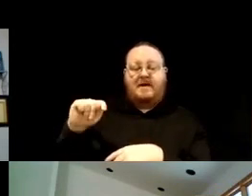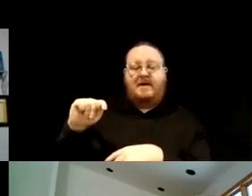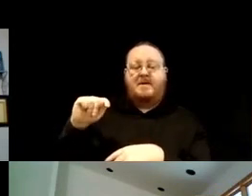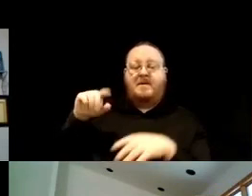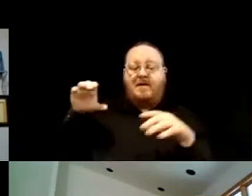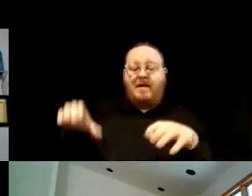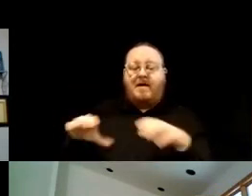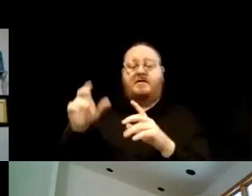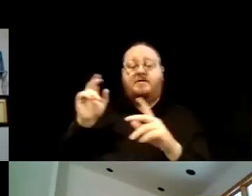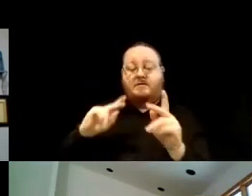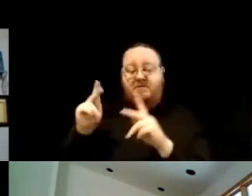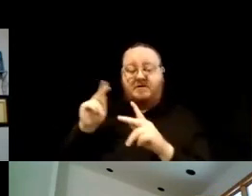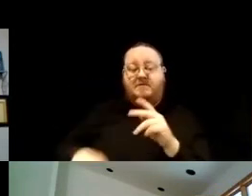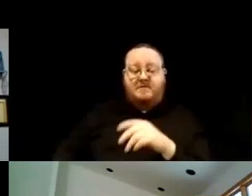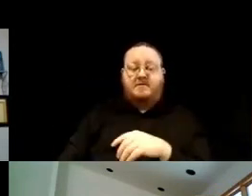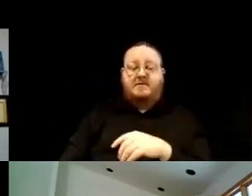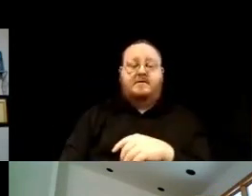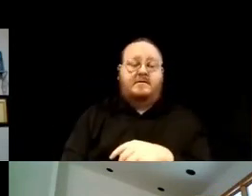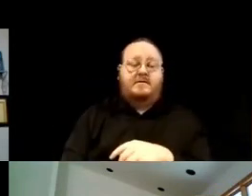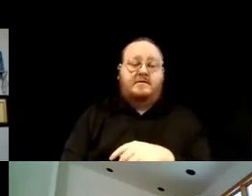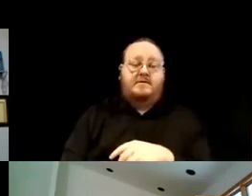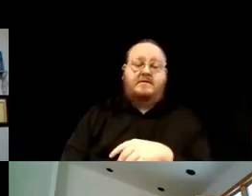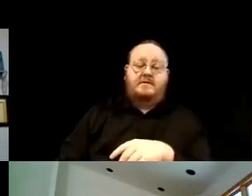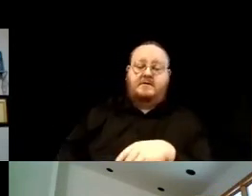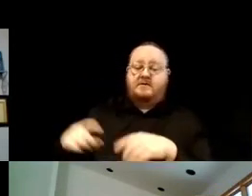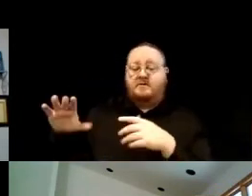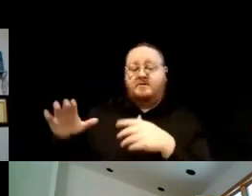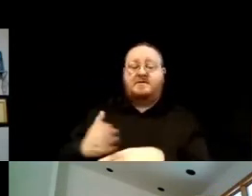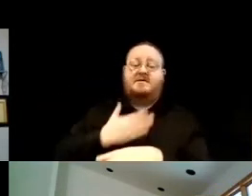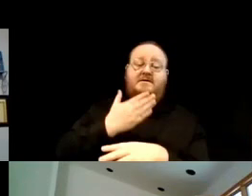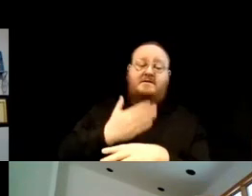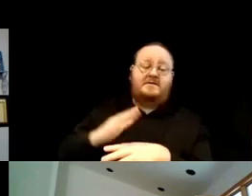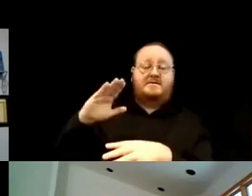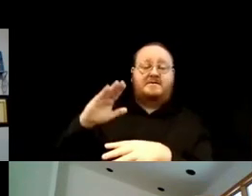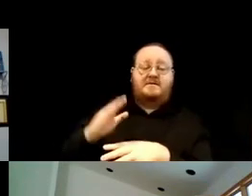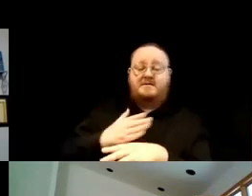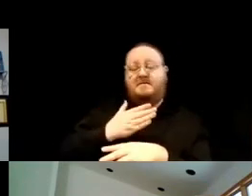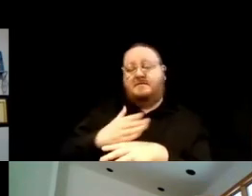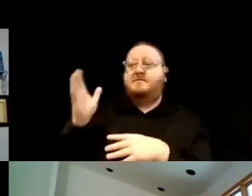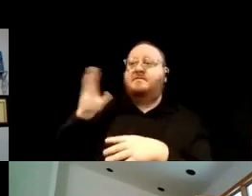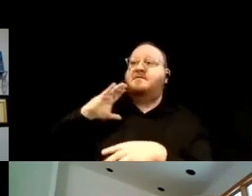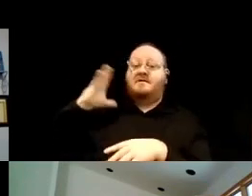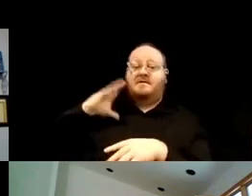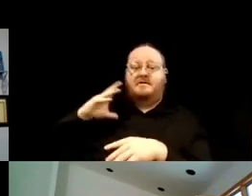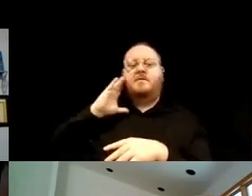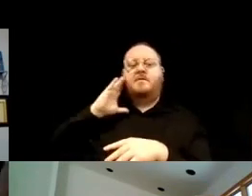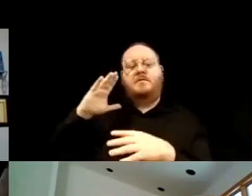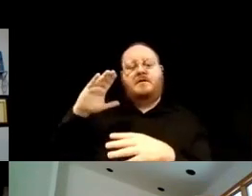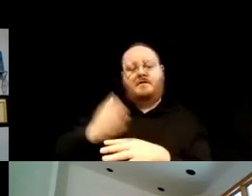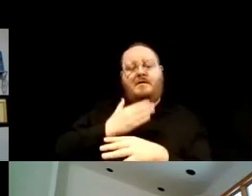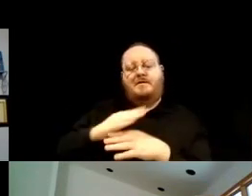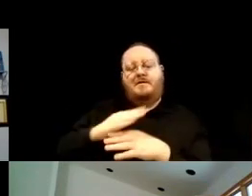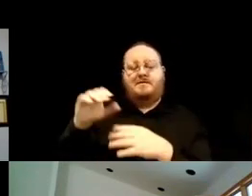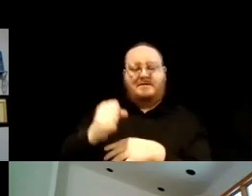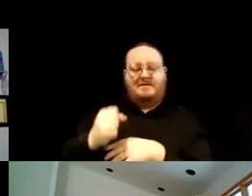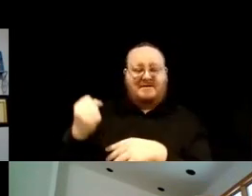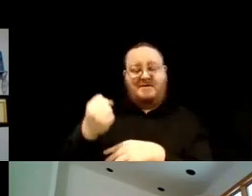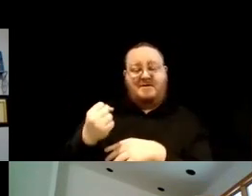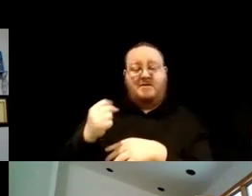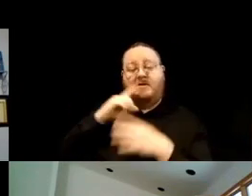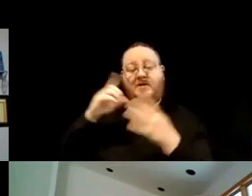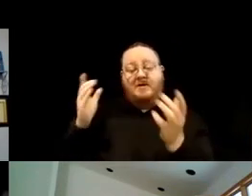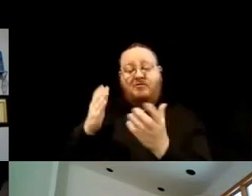there singing to keep people strong. And so she's doing a concert on Saturday. So I encourage you all to